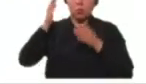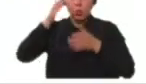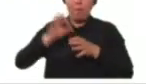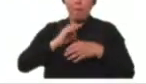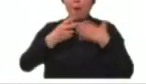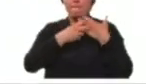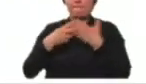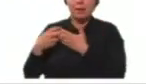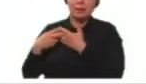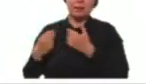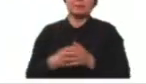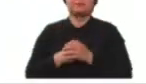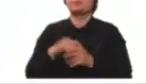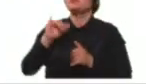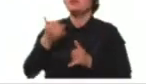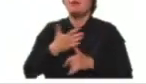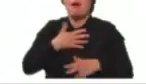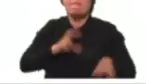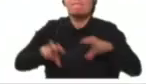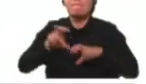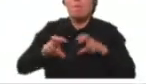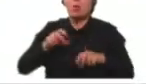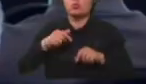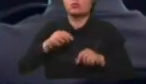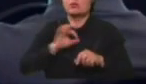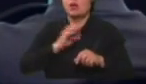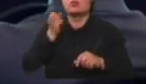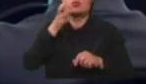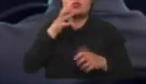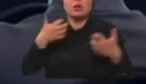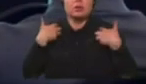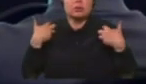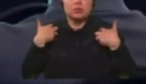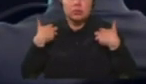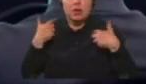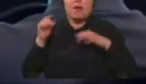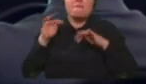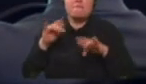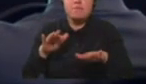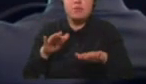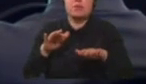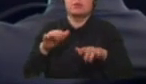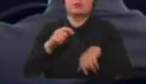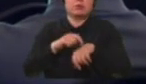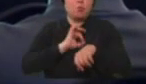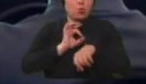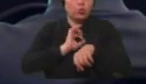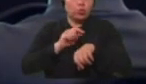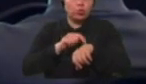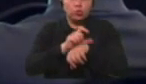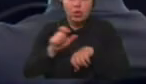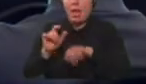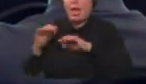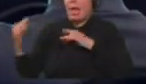So, how we move around in our daily life affects our time, our social connectivity, the time we have available with our family and friends,